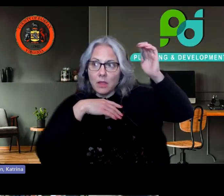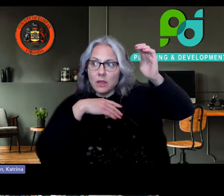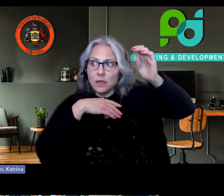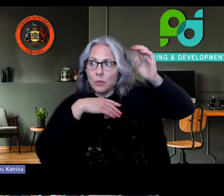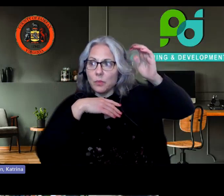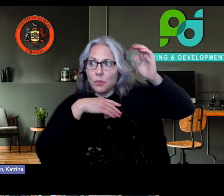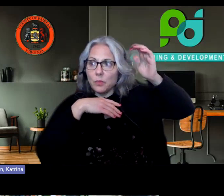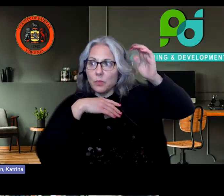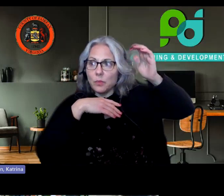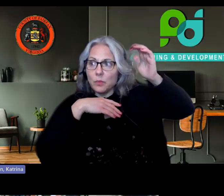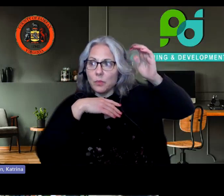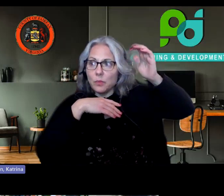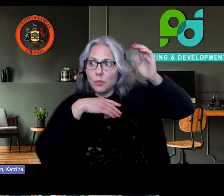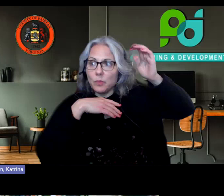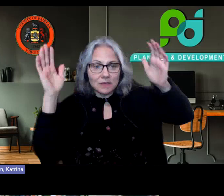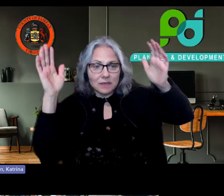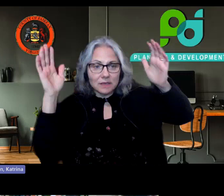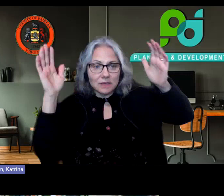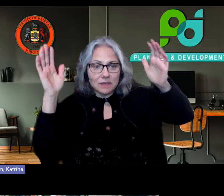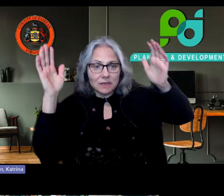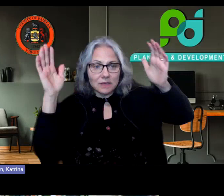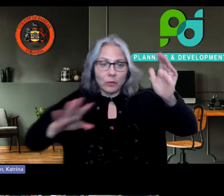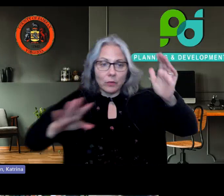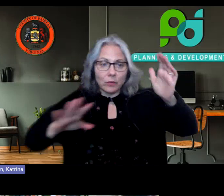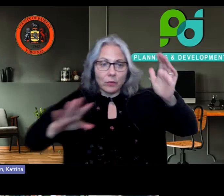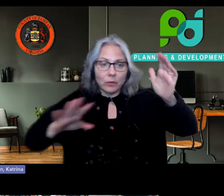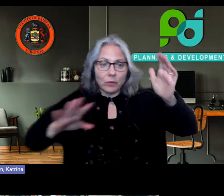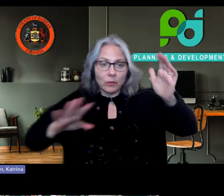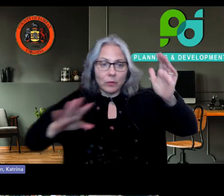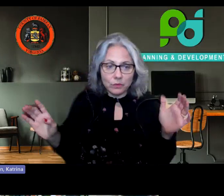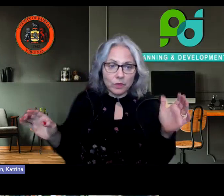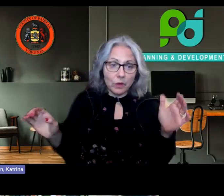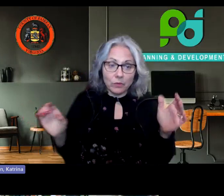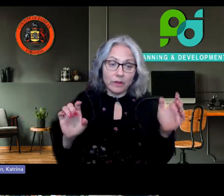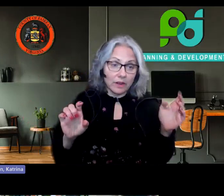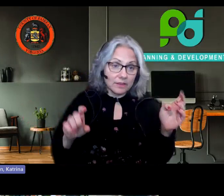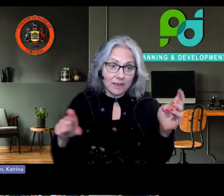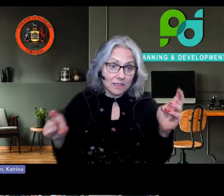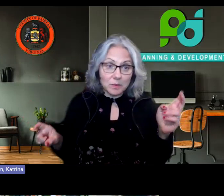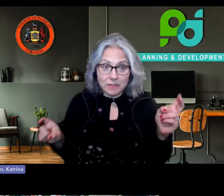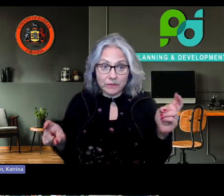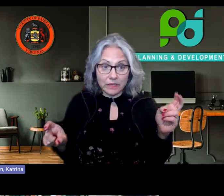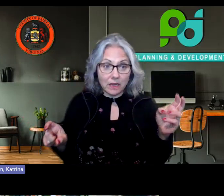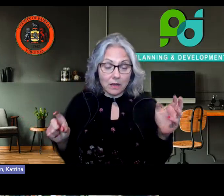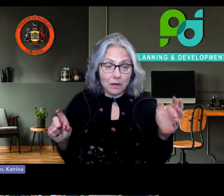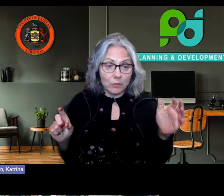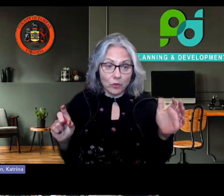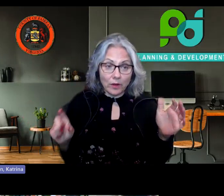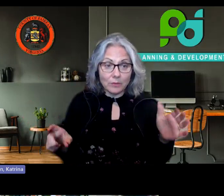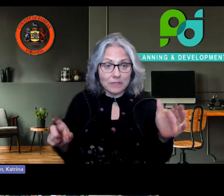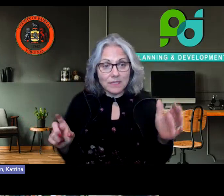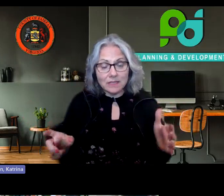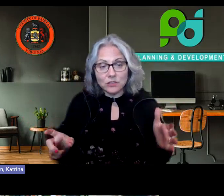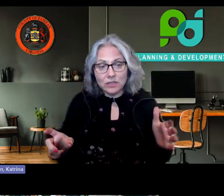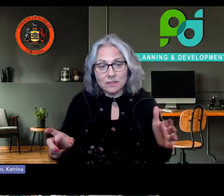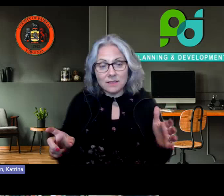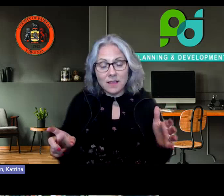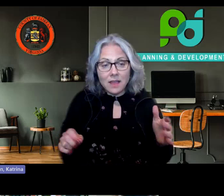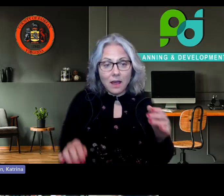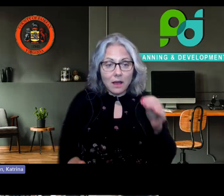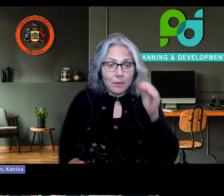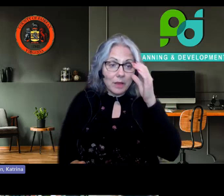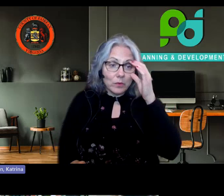from, policies at the policy plan level all the way down to, the very site specific